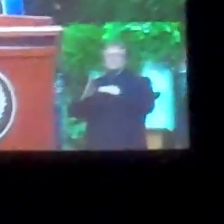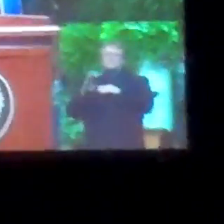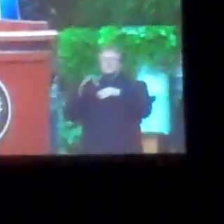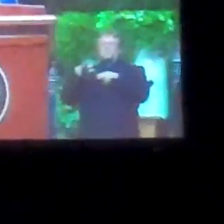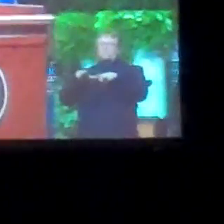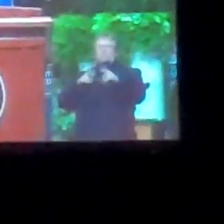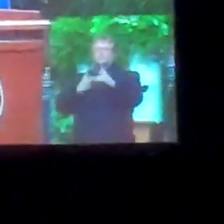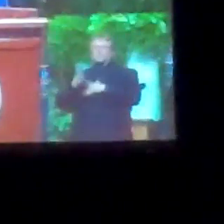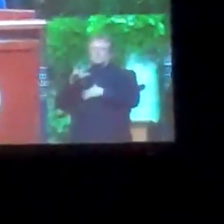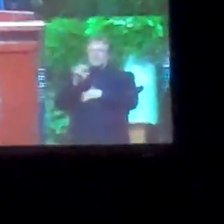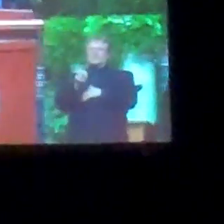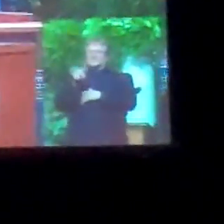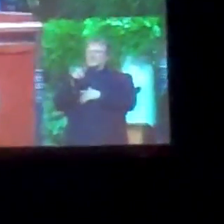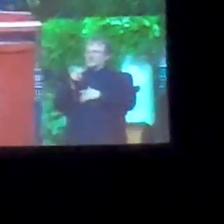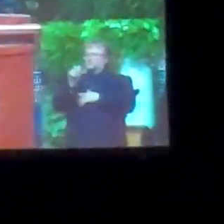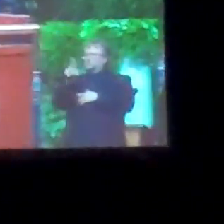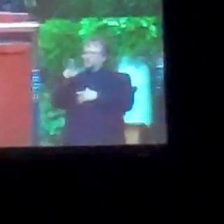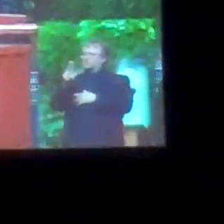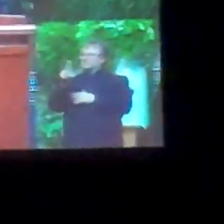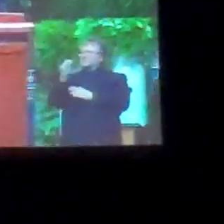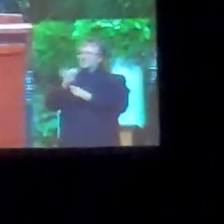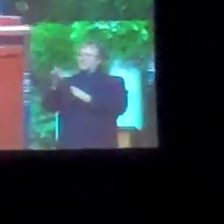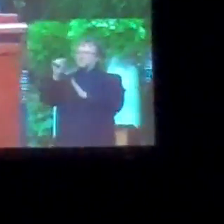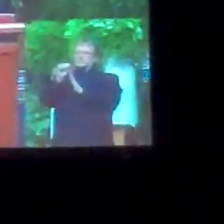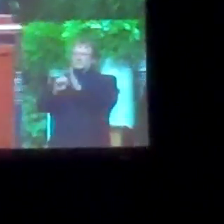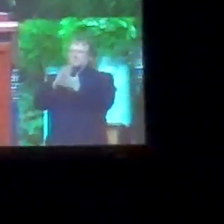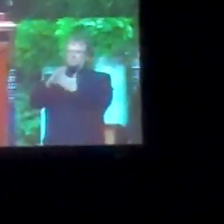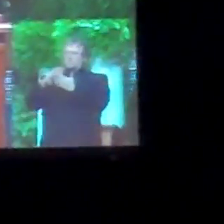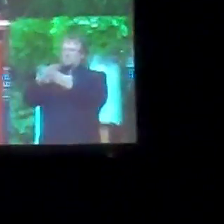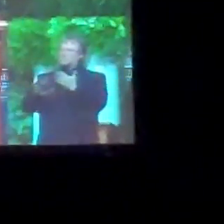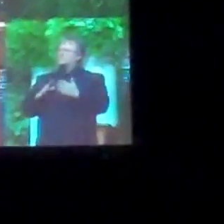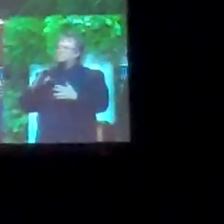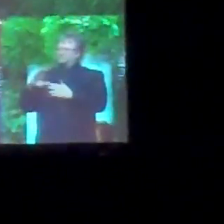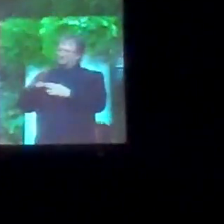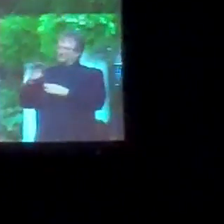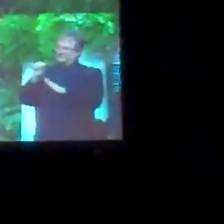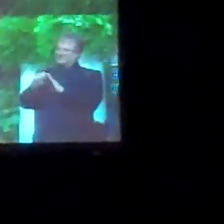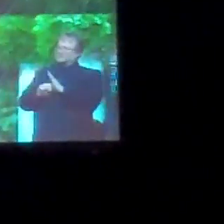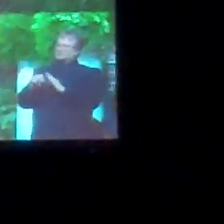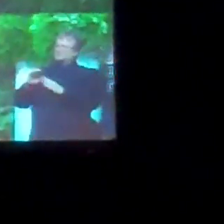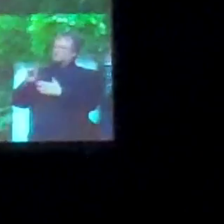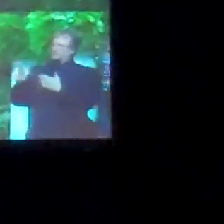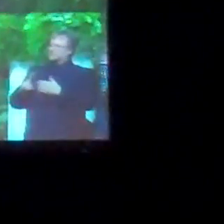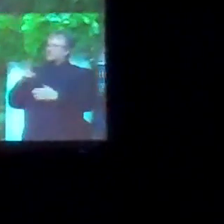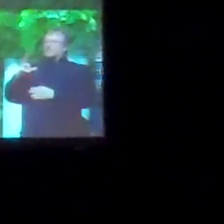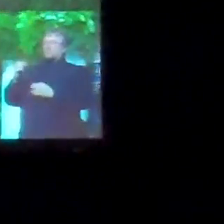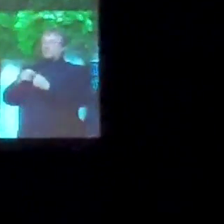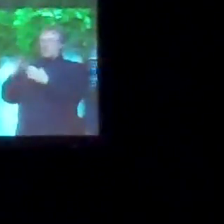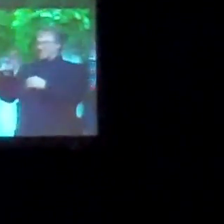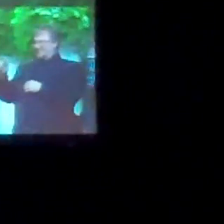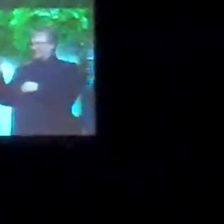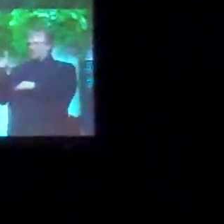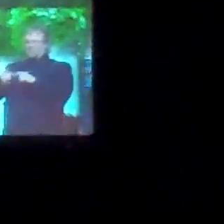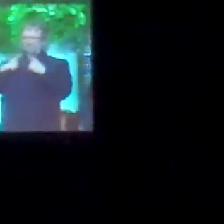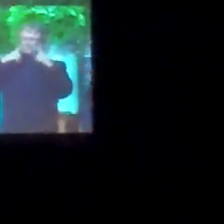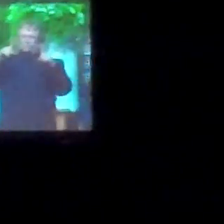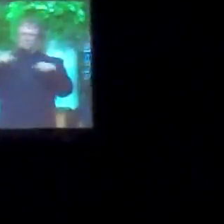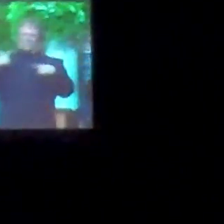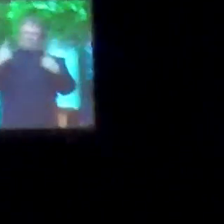State, and to know that had it not been for Mesa, I would not have made it this far. Let me take you back